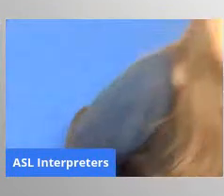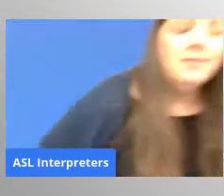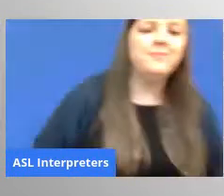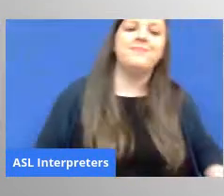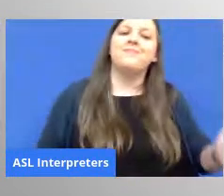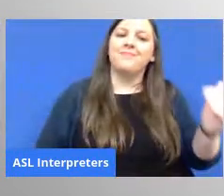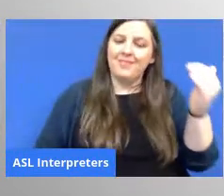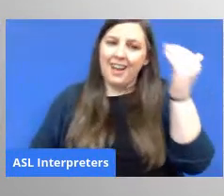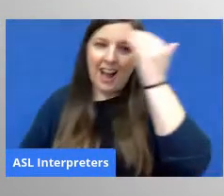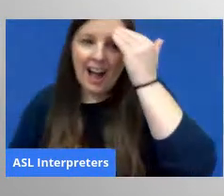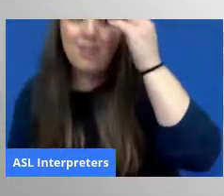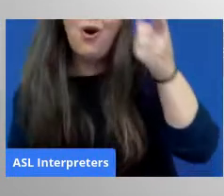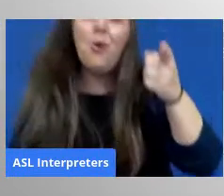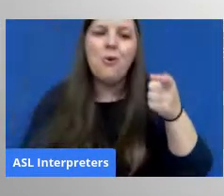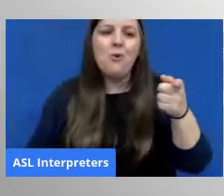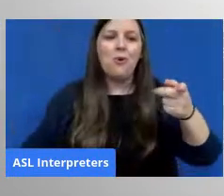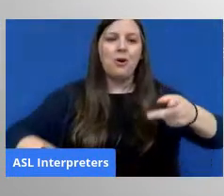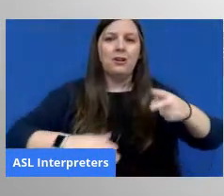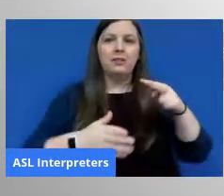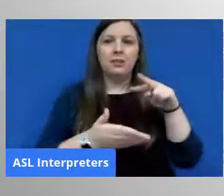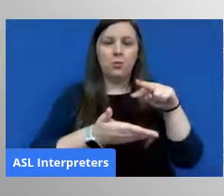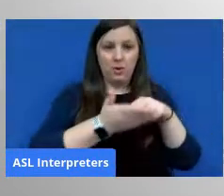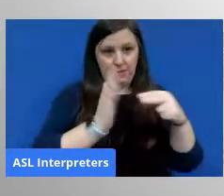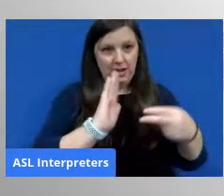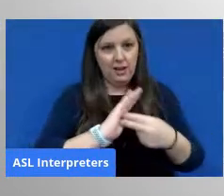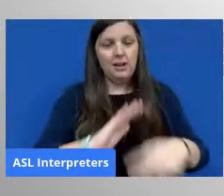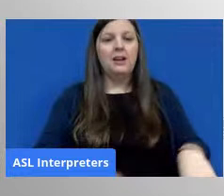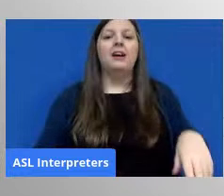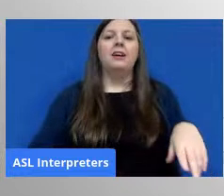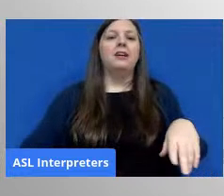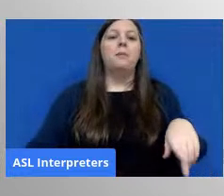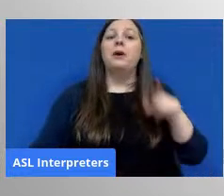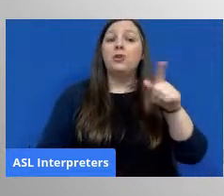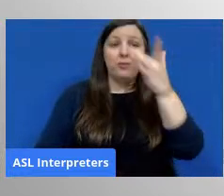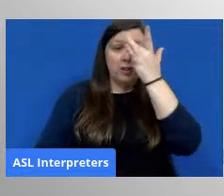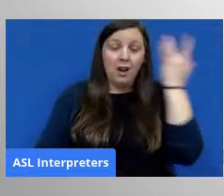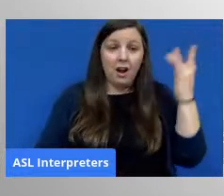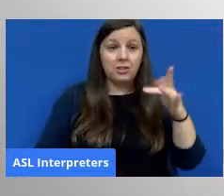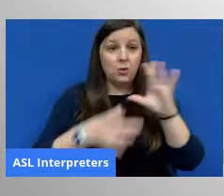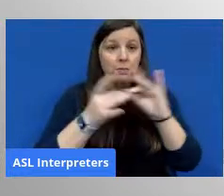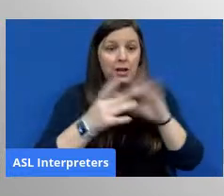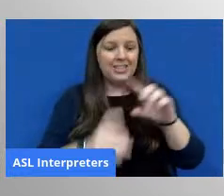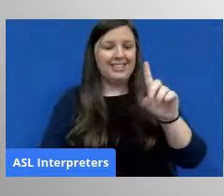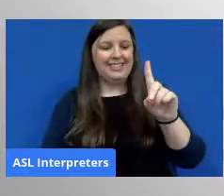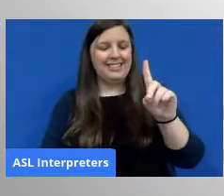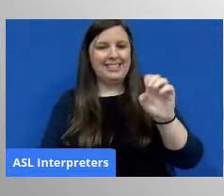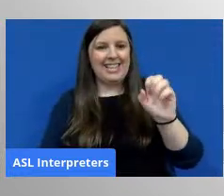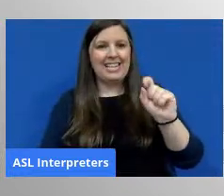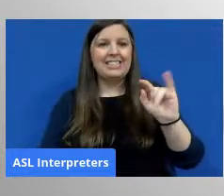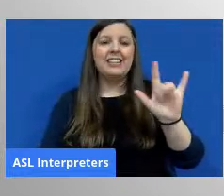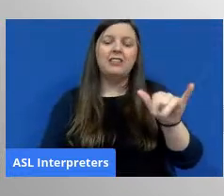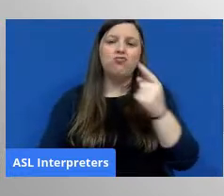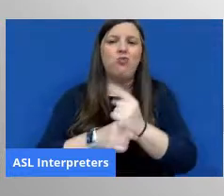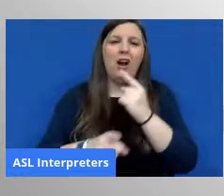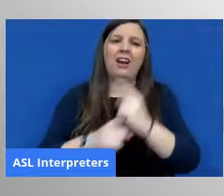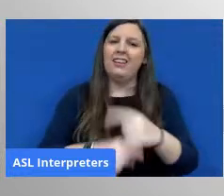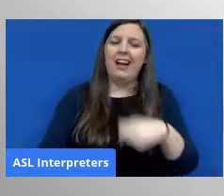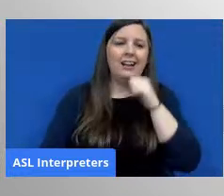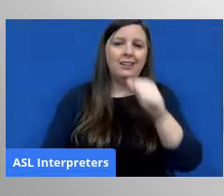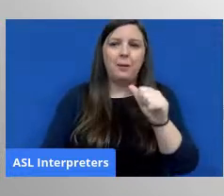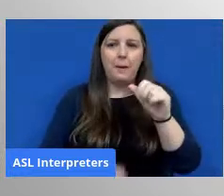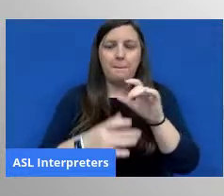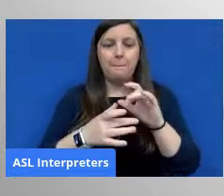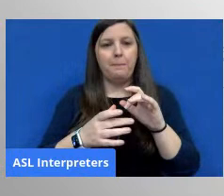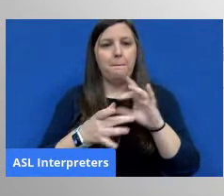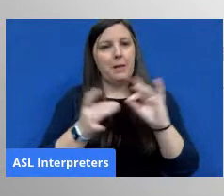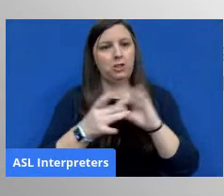mention Destin. No, I did not mention Destiny. I do think that, and certainly I think Mr.